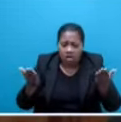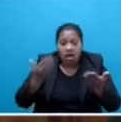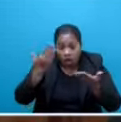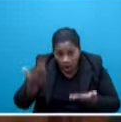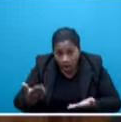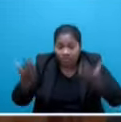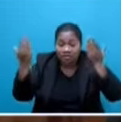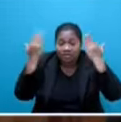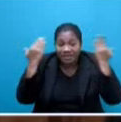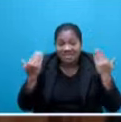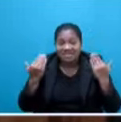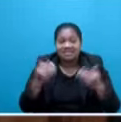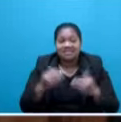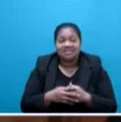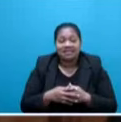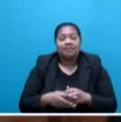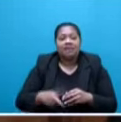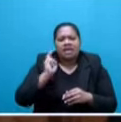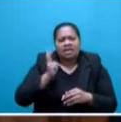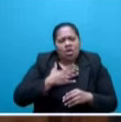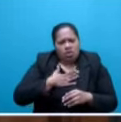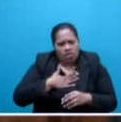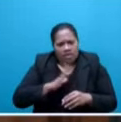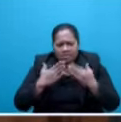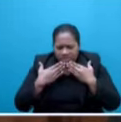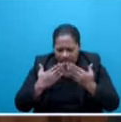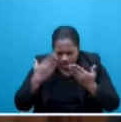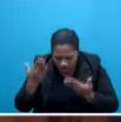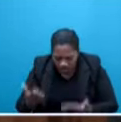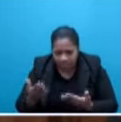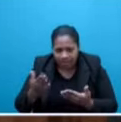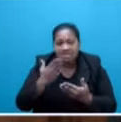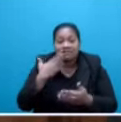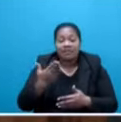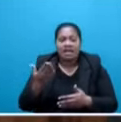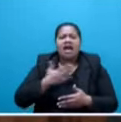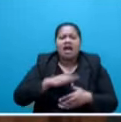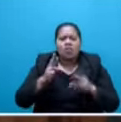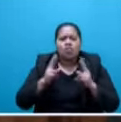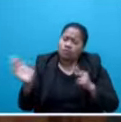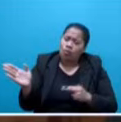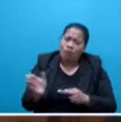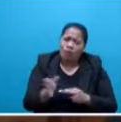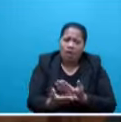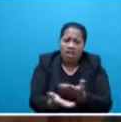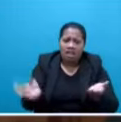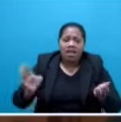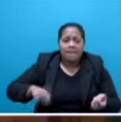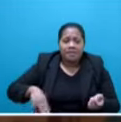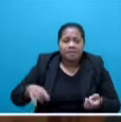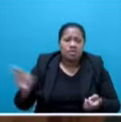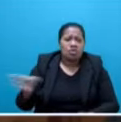speakers. Once again, I thank you, honorable Speaker, sir, and I wish each and every honorable member and